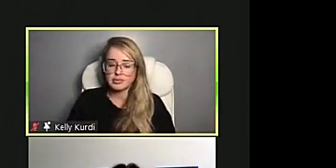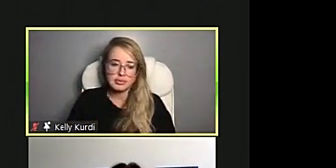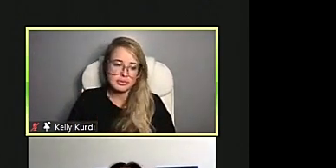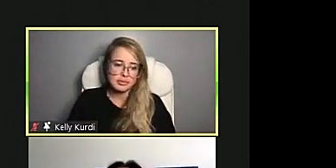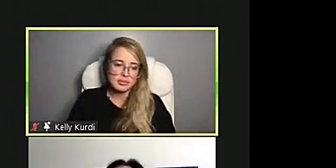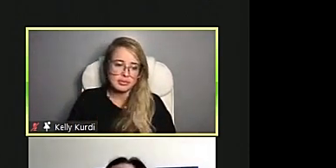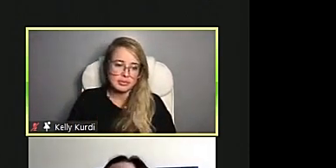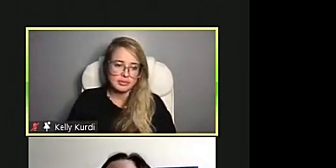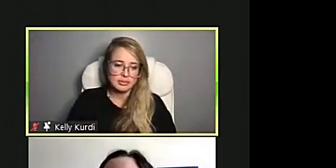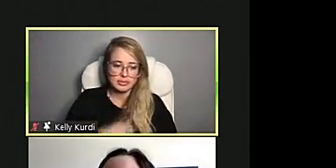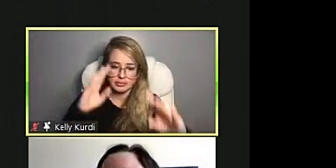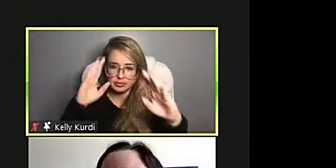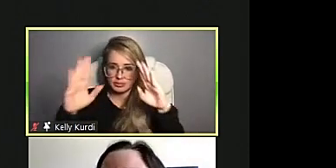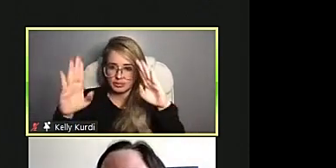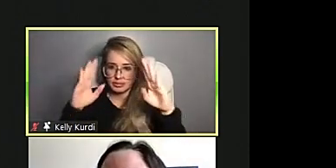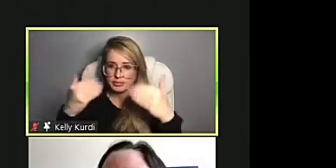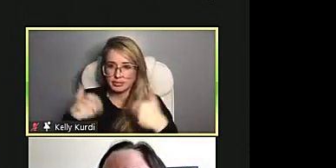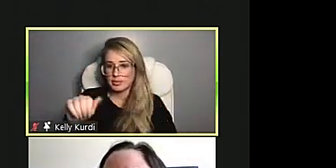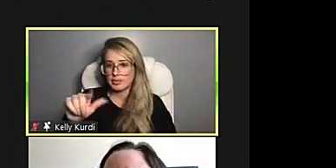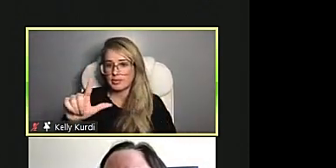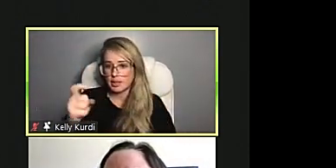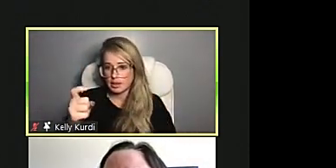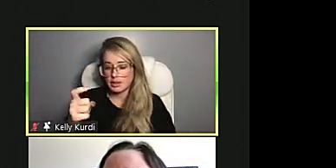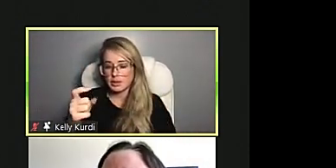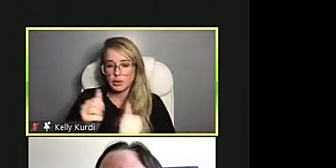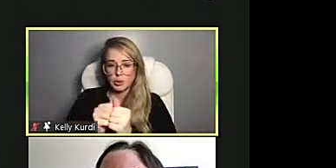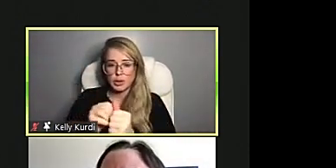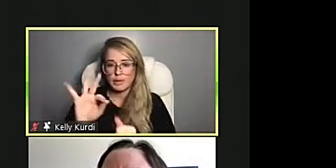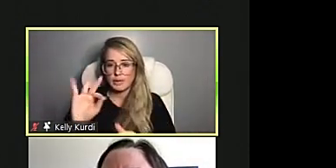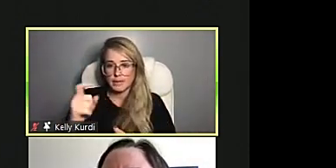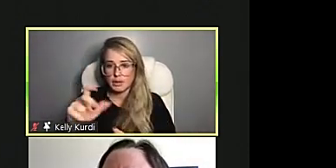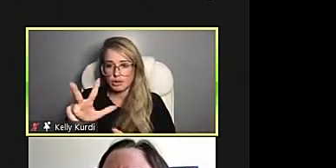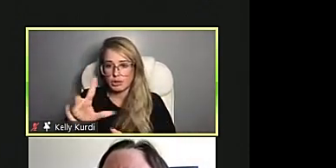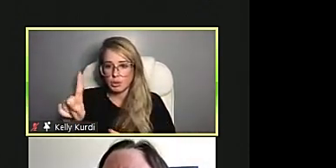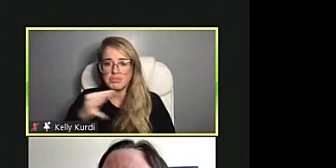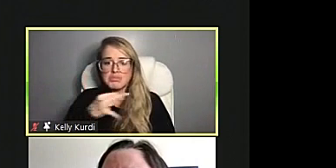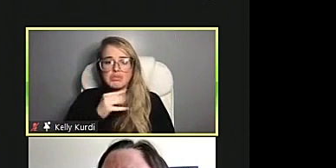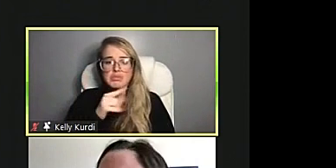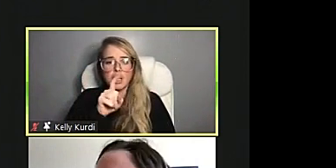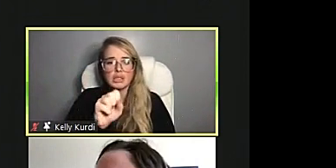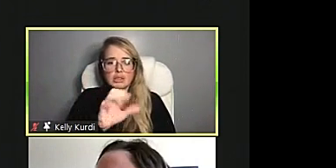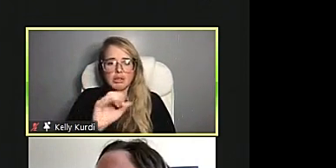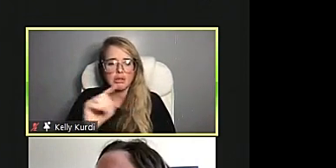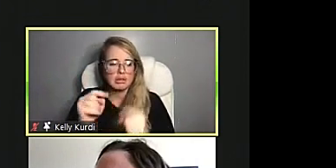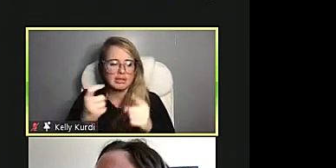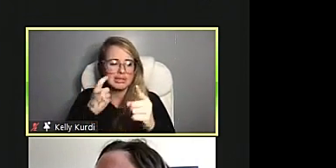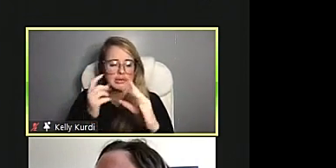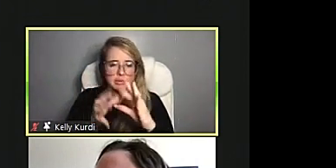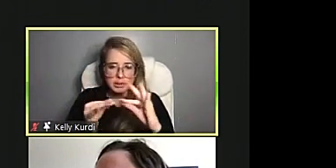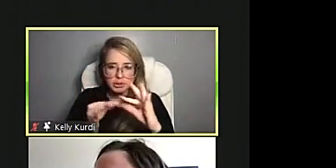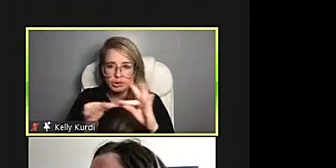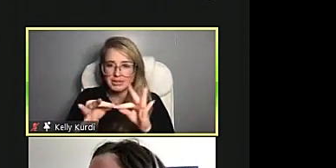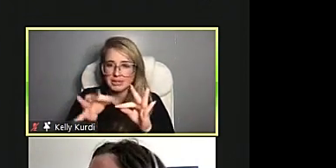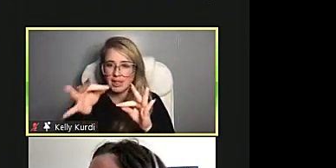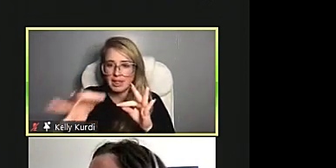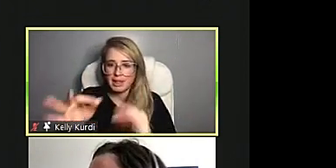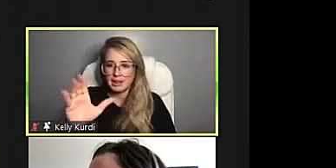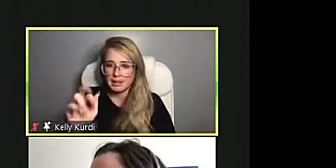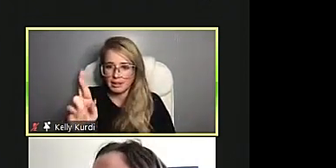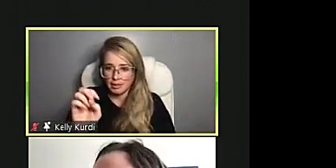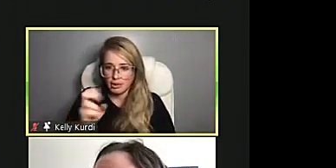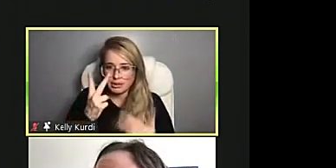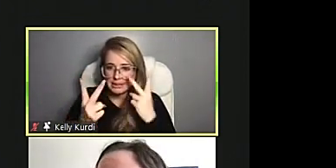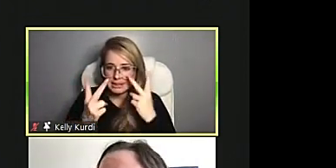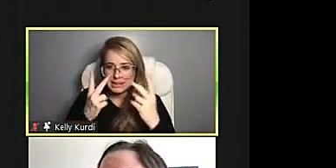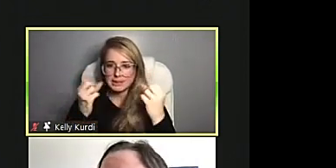Hey guys, it's Alex Rose with Fox 31. Scott, this one's for you. You mentioned, delayed care as a reason that we're seeing a lot of